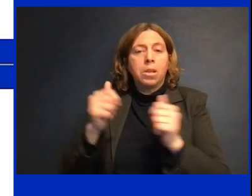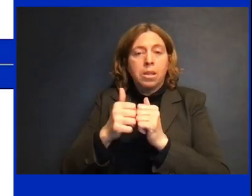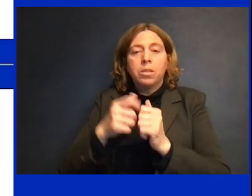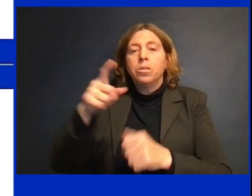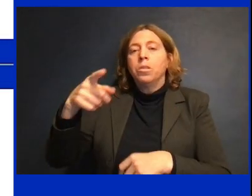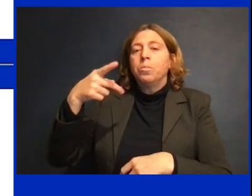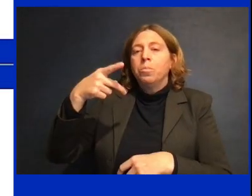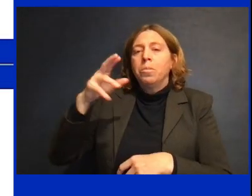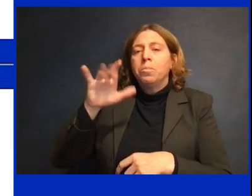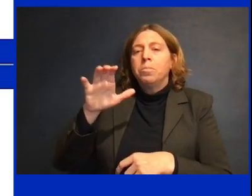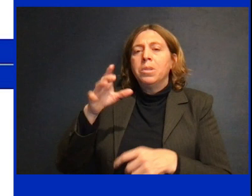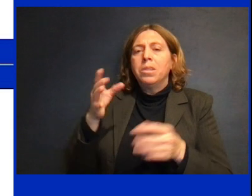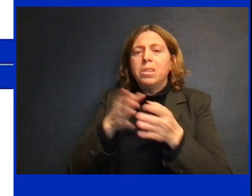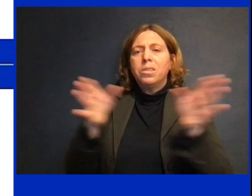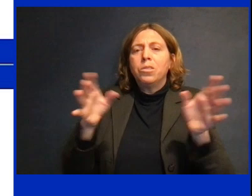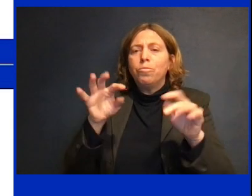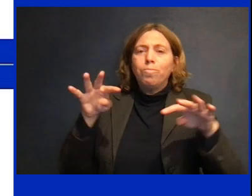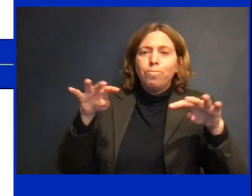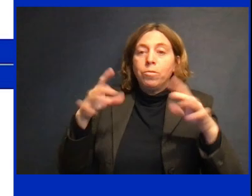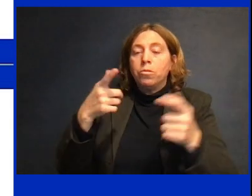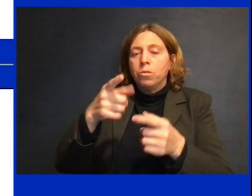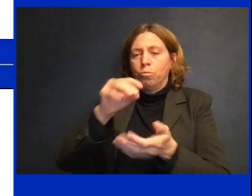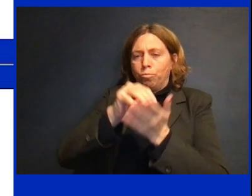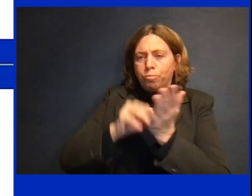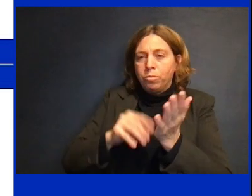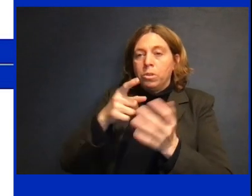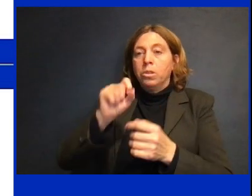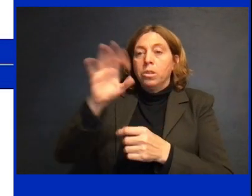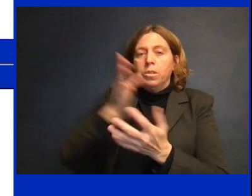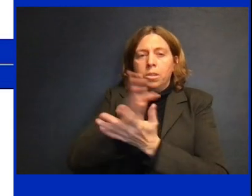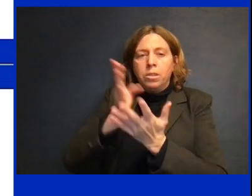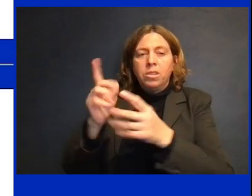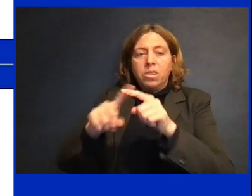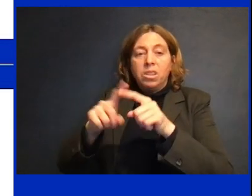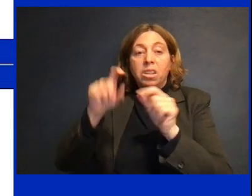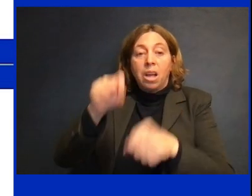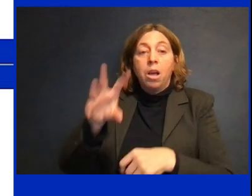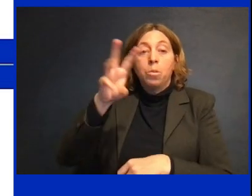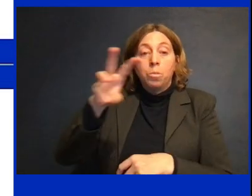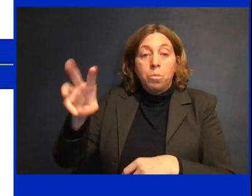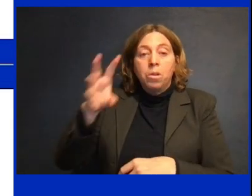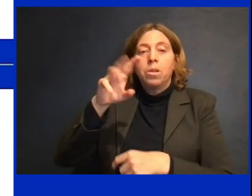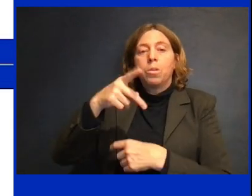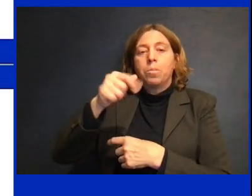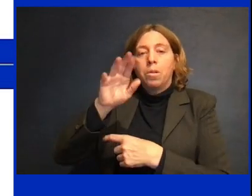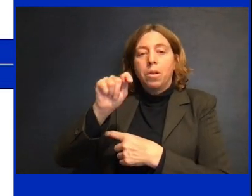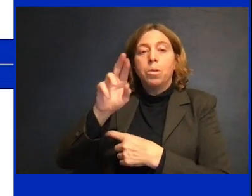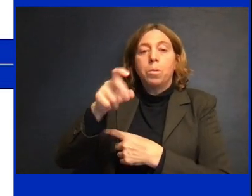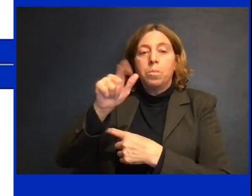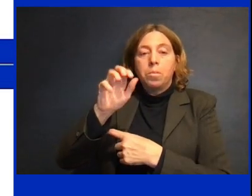can be submitted after the public hearing through various channels, such as the designated website,